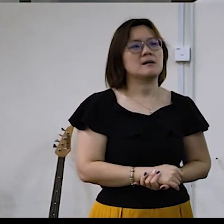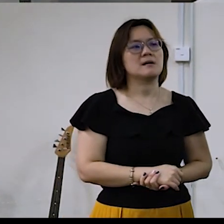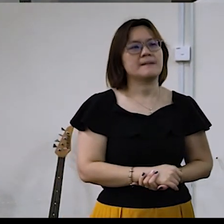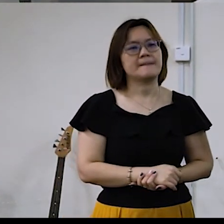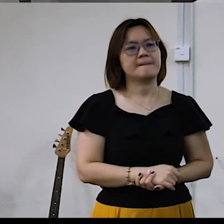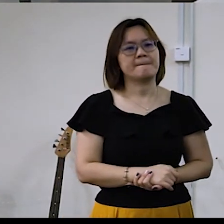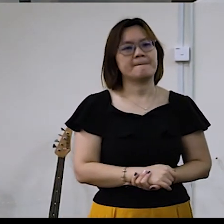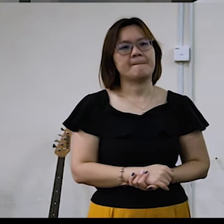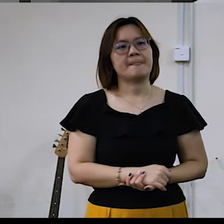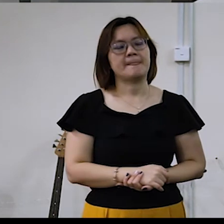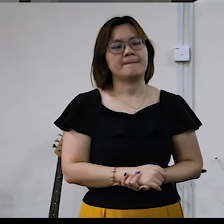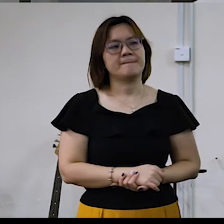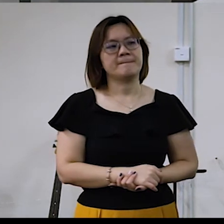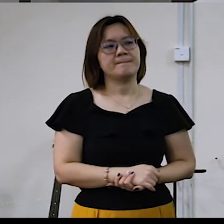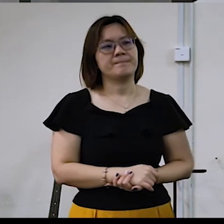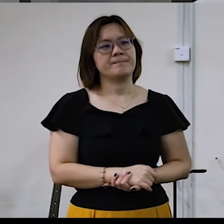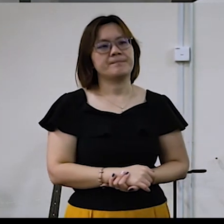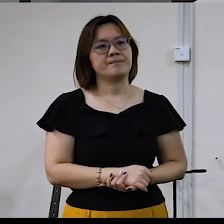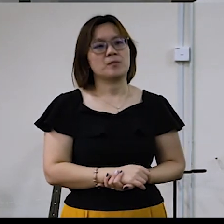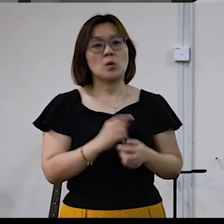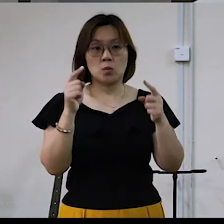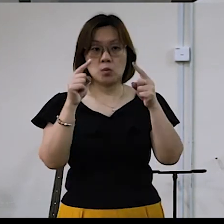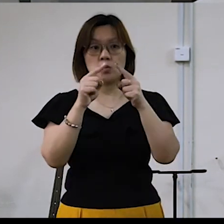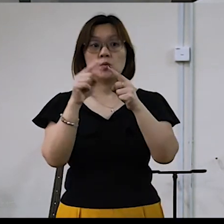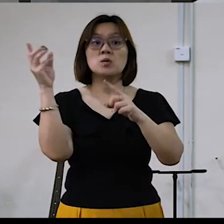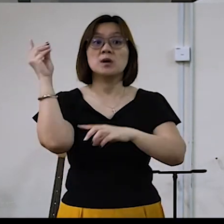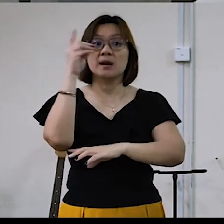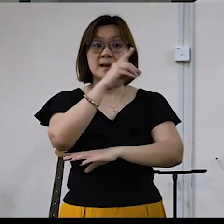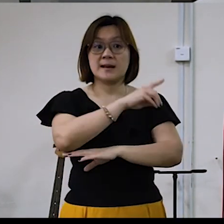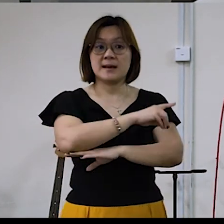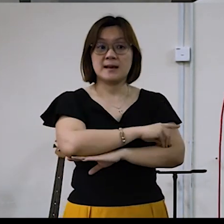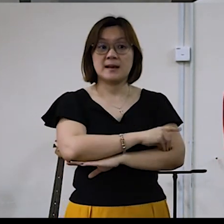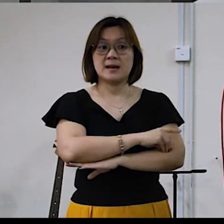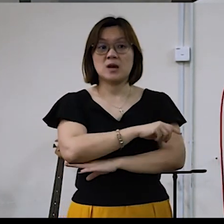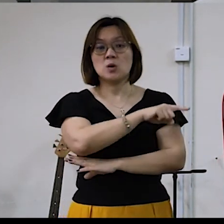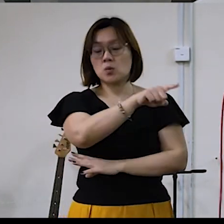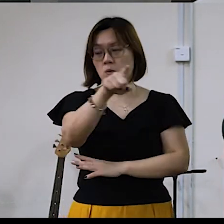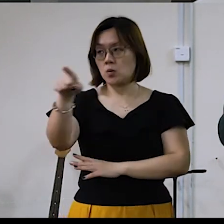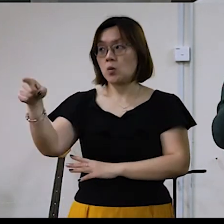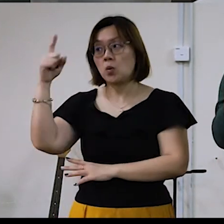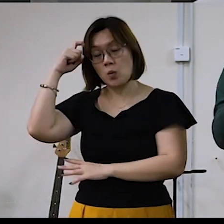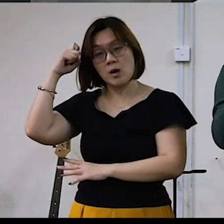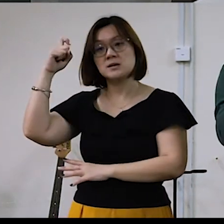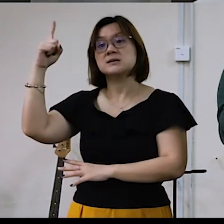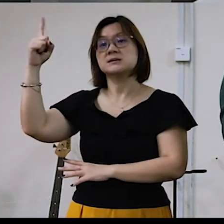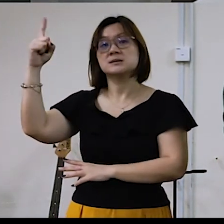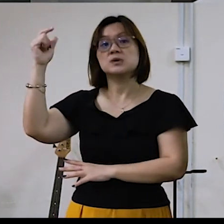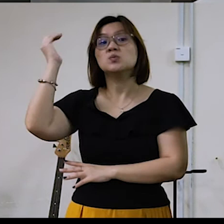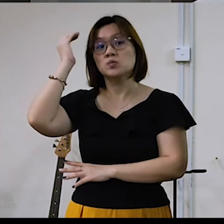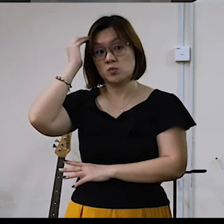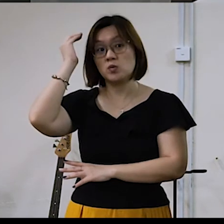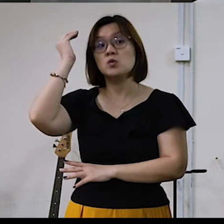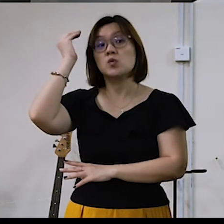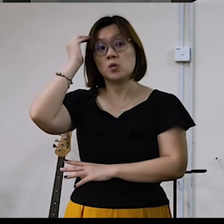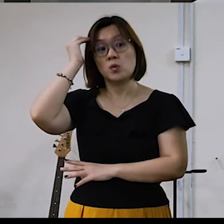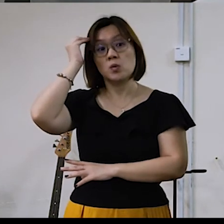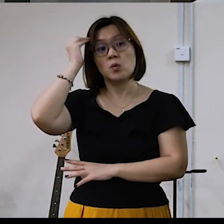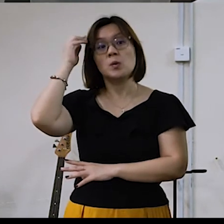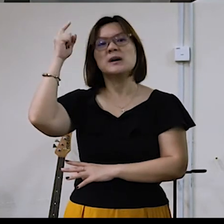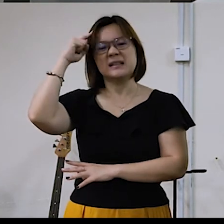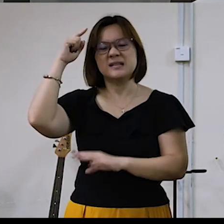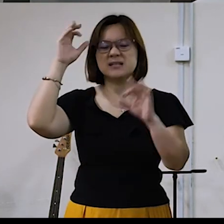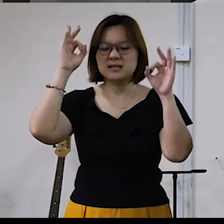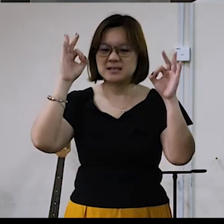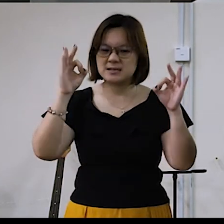adults who made a decision. We cut a covenant as husband and wife, and covenant cannot be broken. So baptism, water baptism